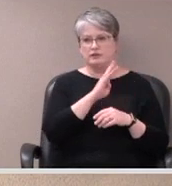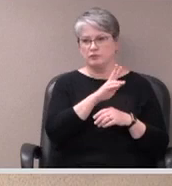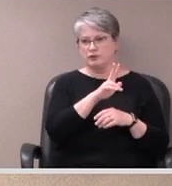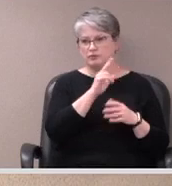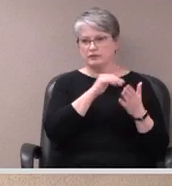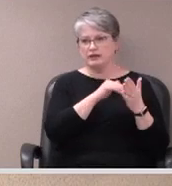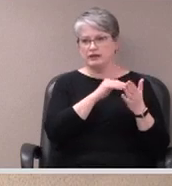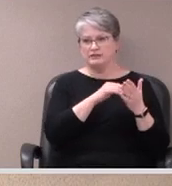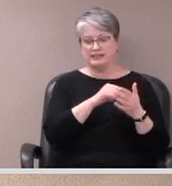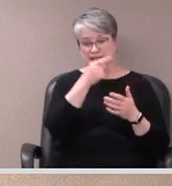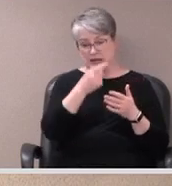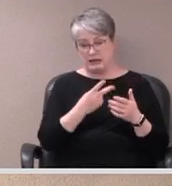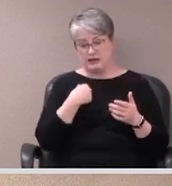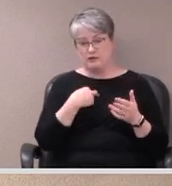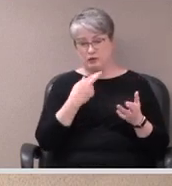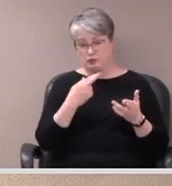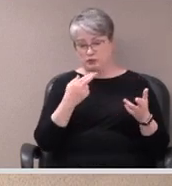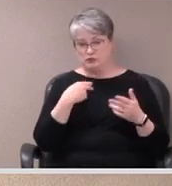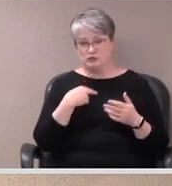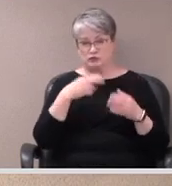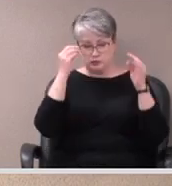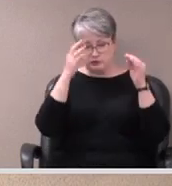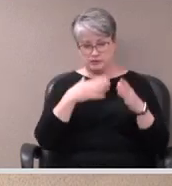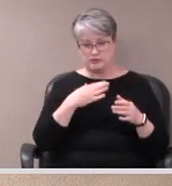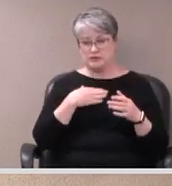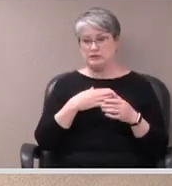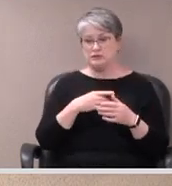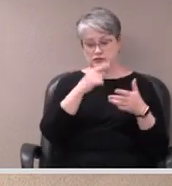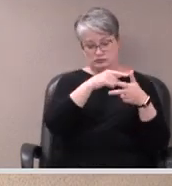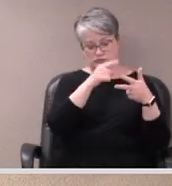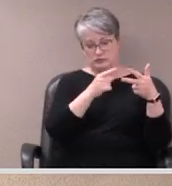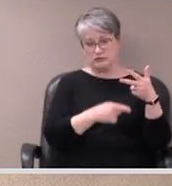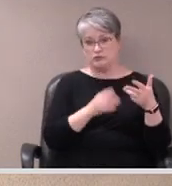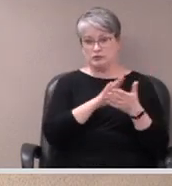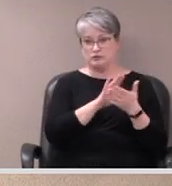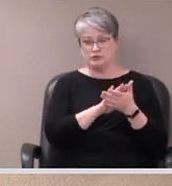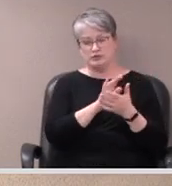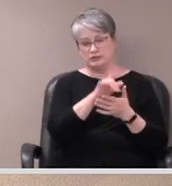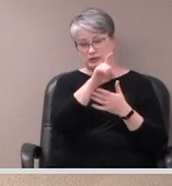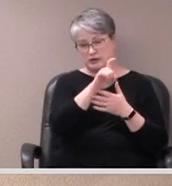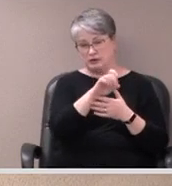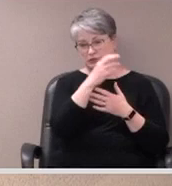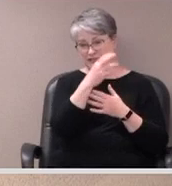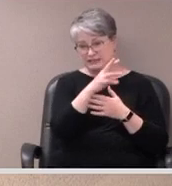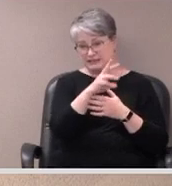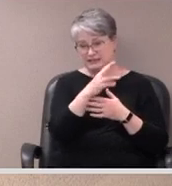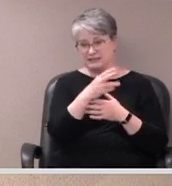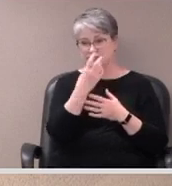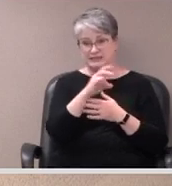of a resource teacher for Indian Trail, Camp Taylor, and Slaughter, that was $116,000, almost